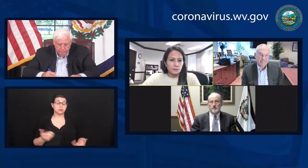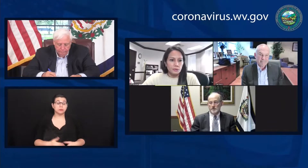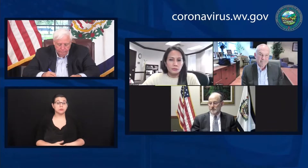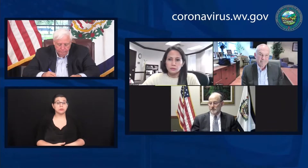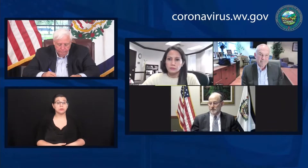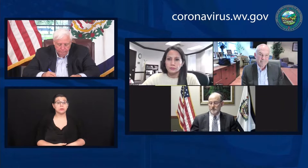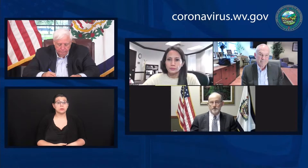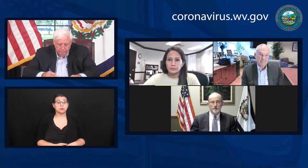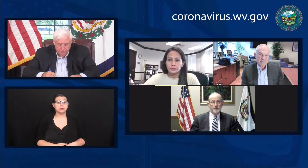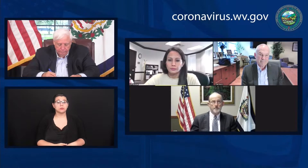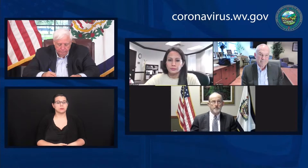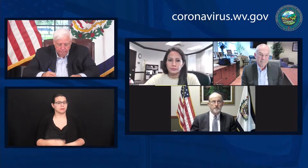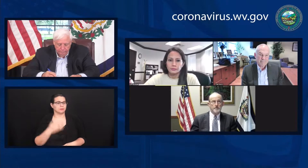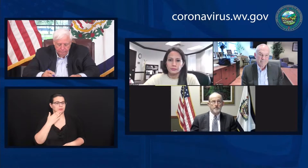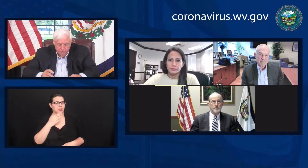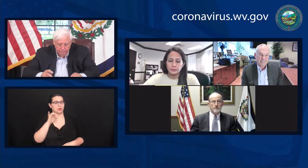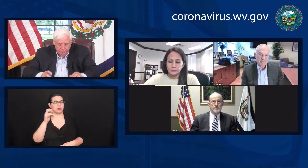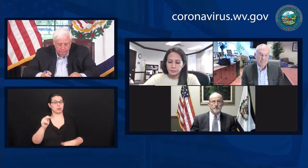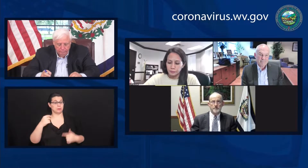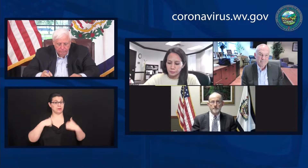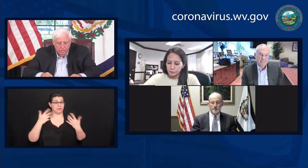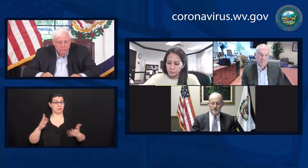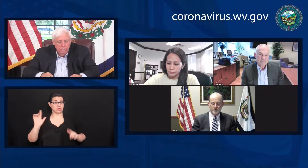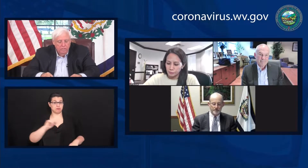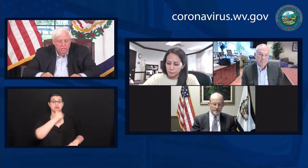All right, thank you, John. Governor, I'll turn it back to you.